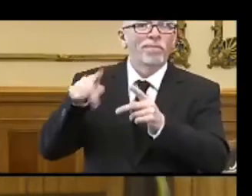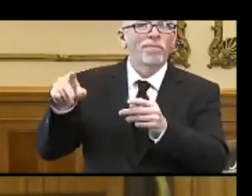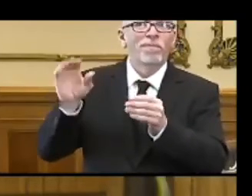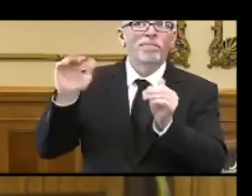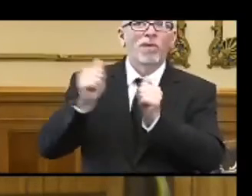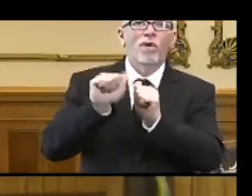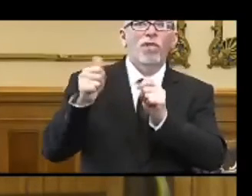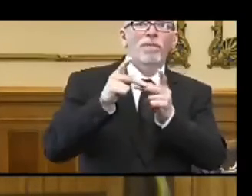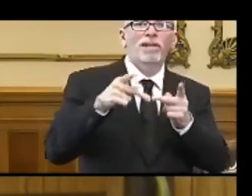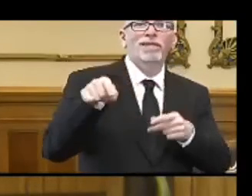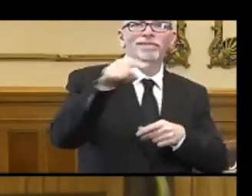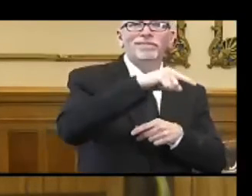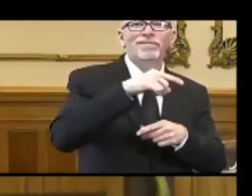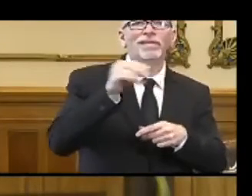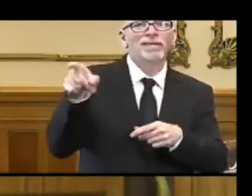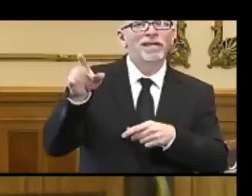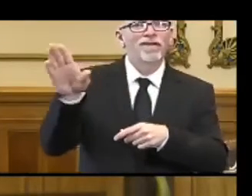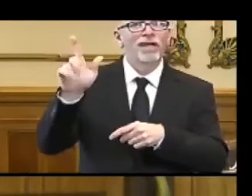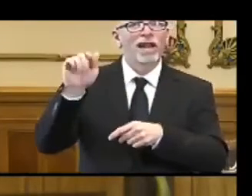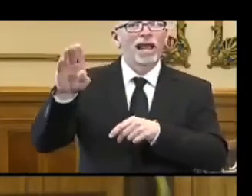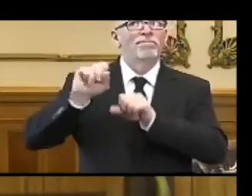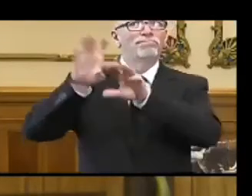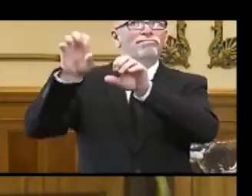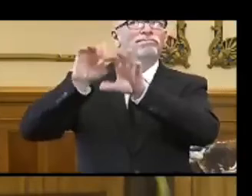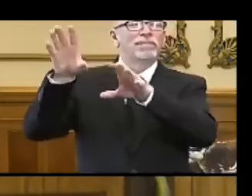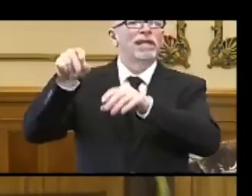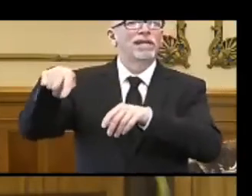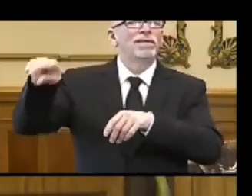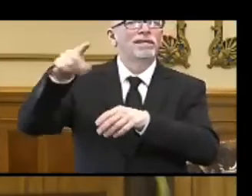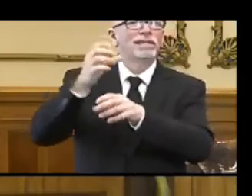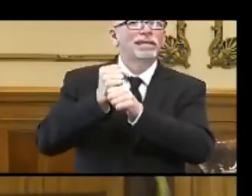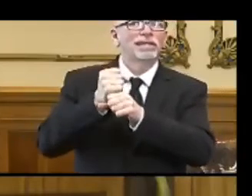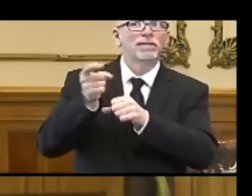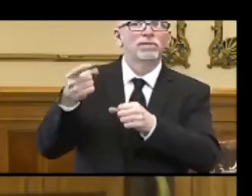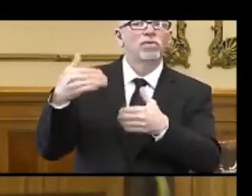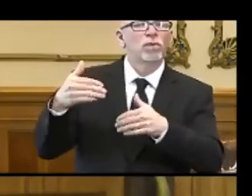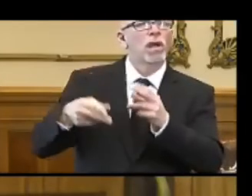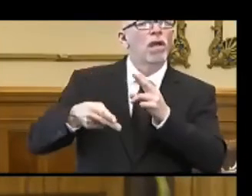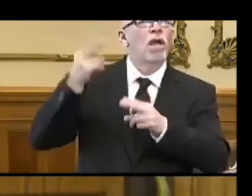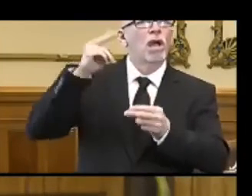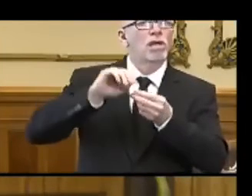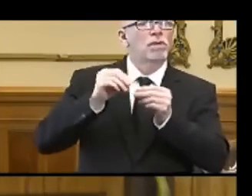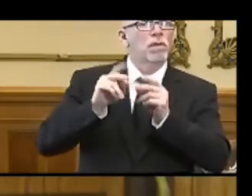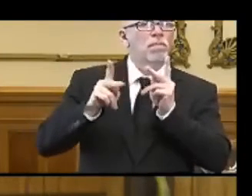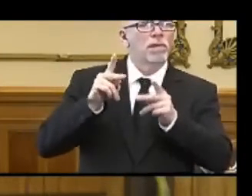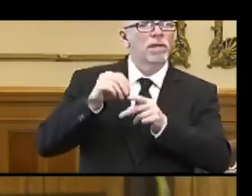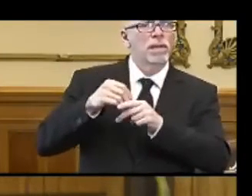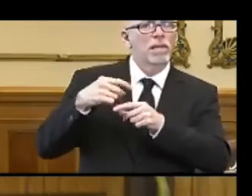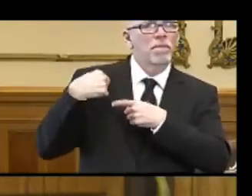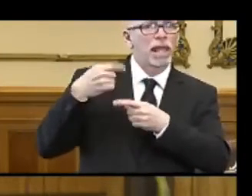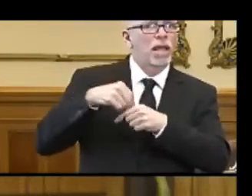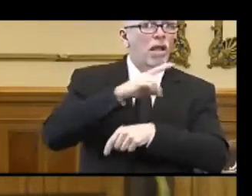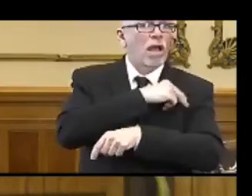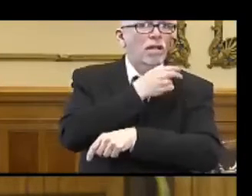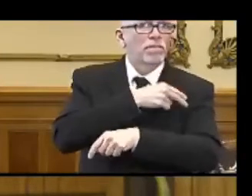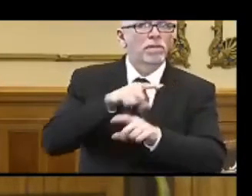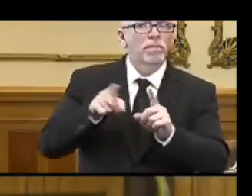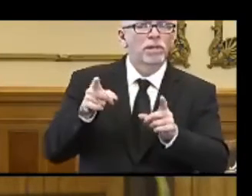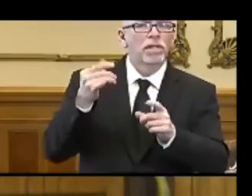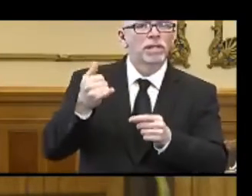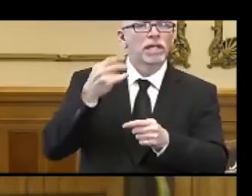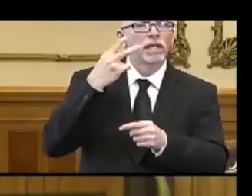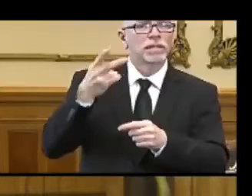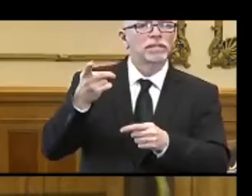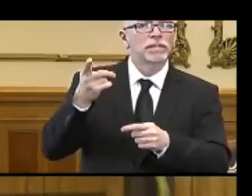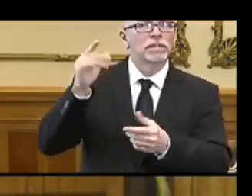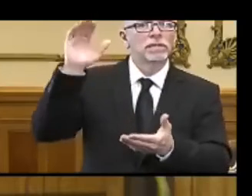labs out, and I do know that they have had a significant number of people in the past in the hospital, but are seeing